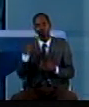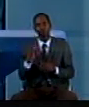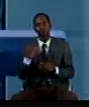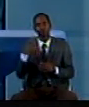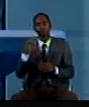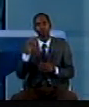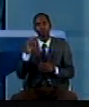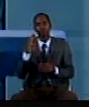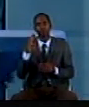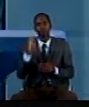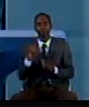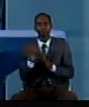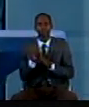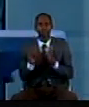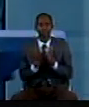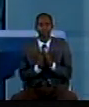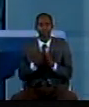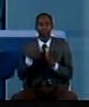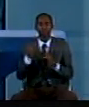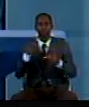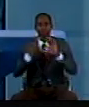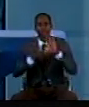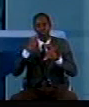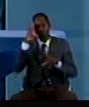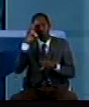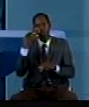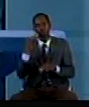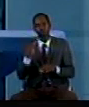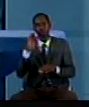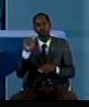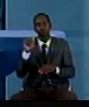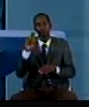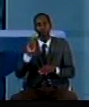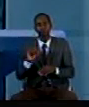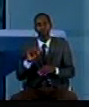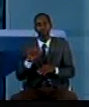The Chairman Khan Taraba State.